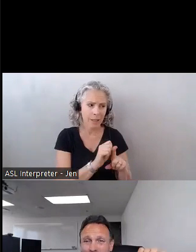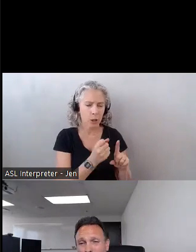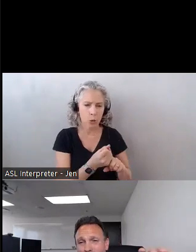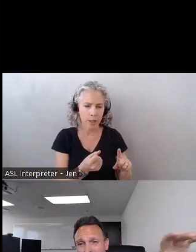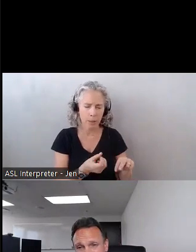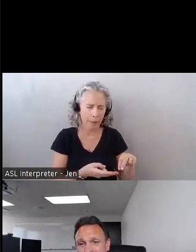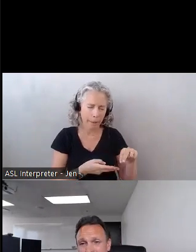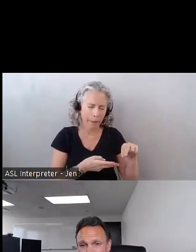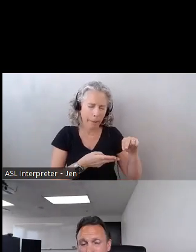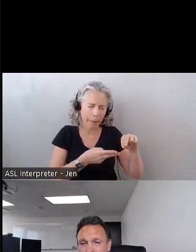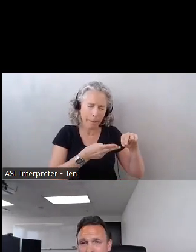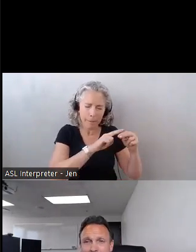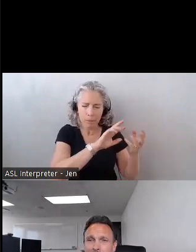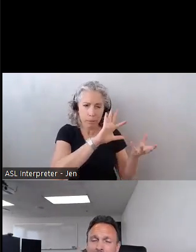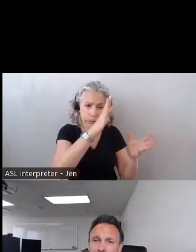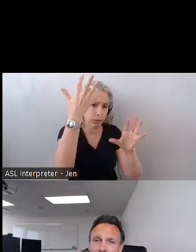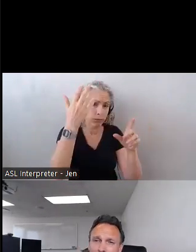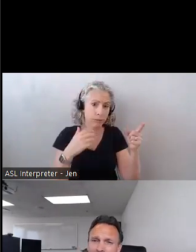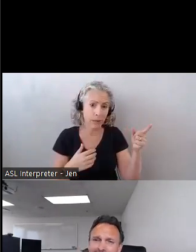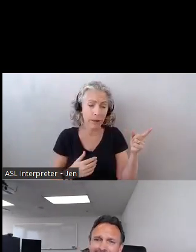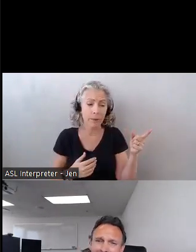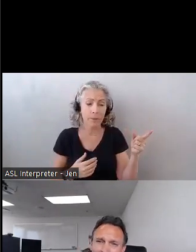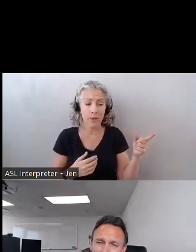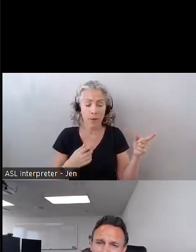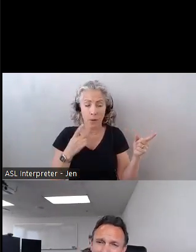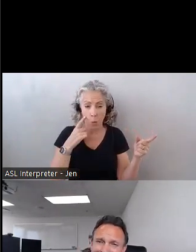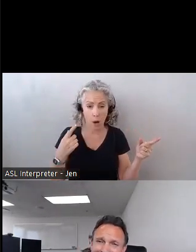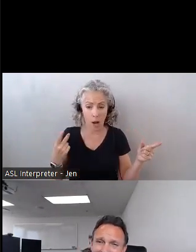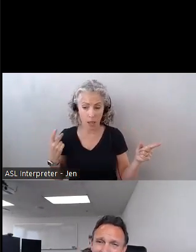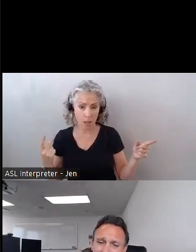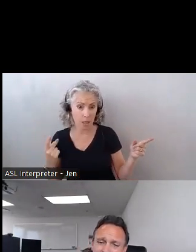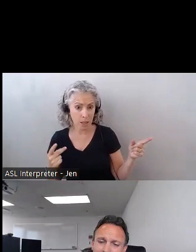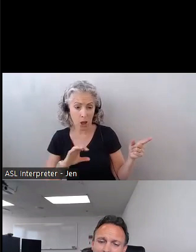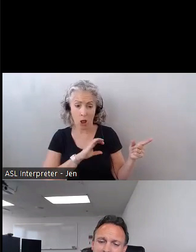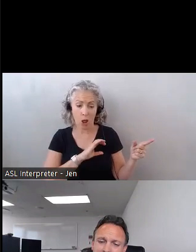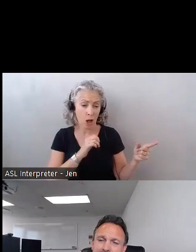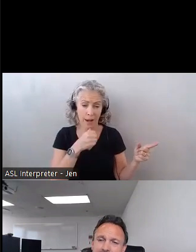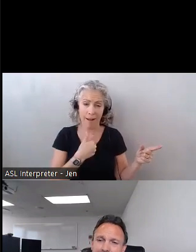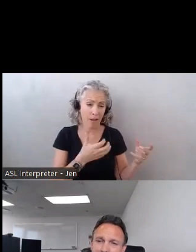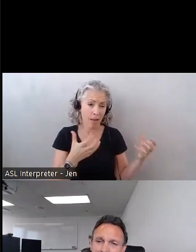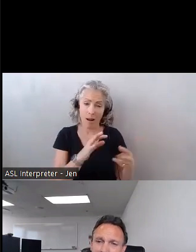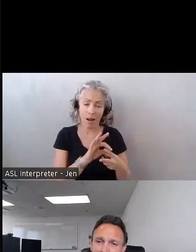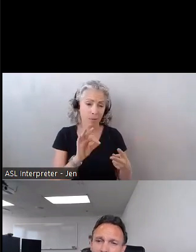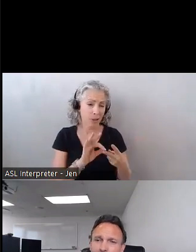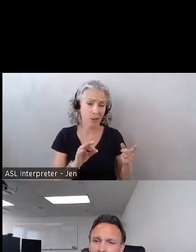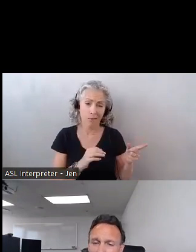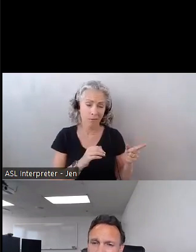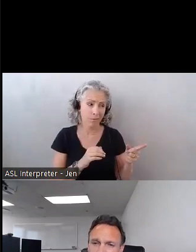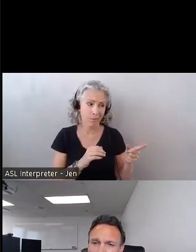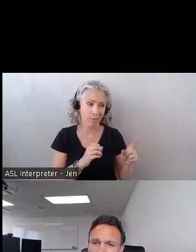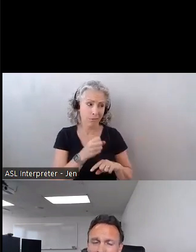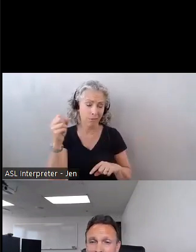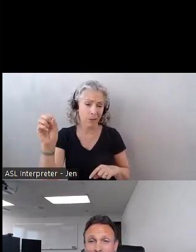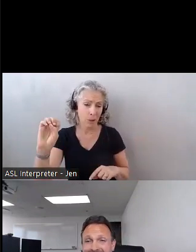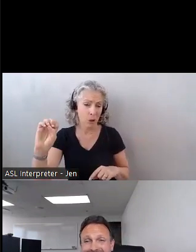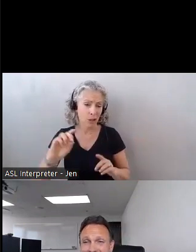escalated towards a crisis situation. And so for us, law enforcement didn't have too many other options than going to the emergency